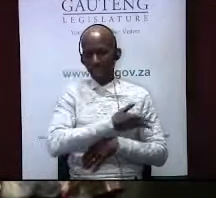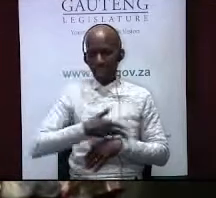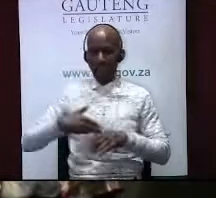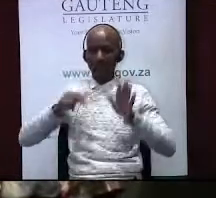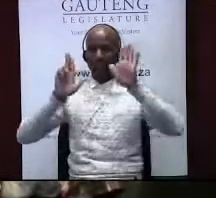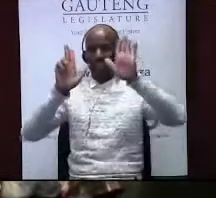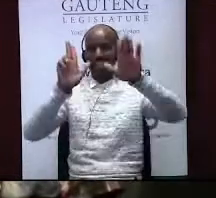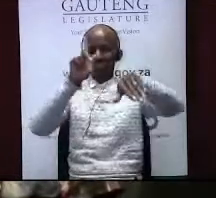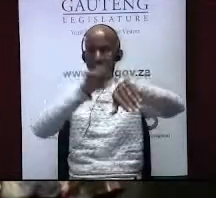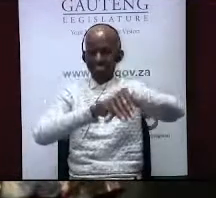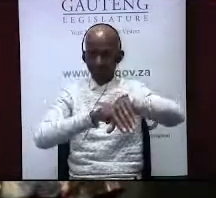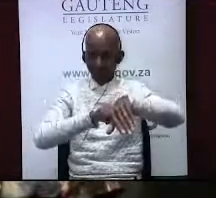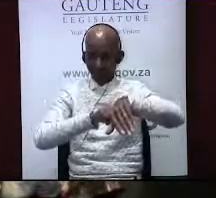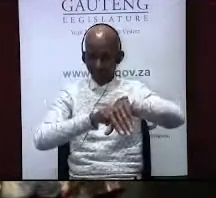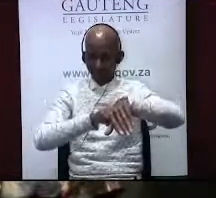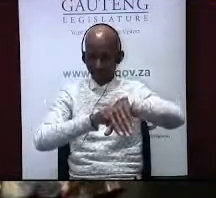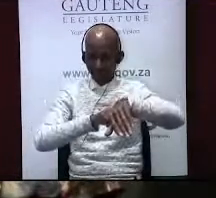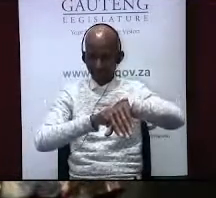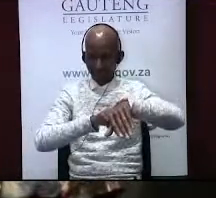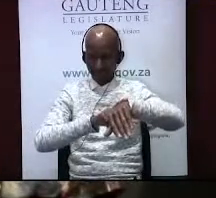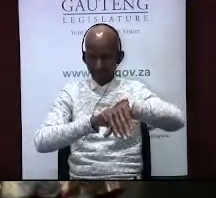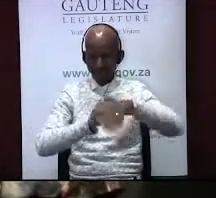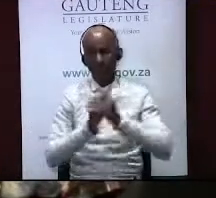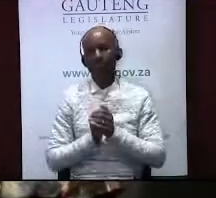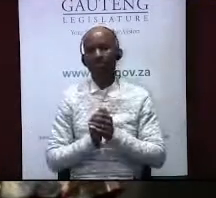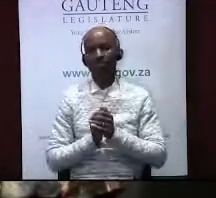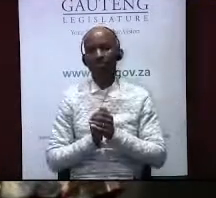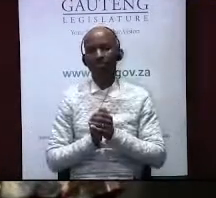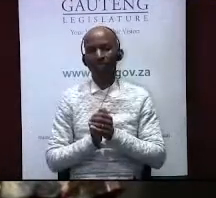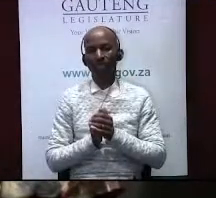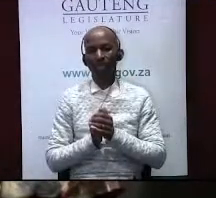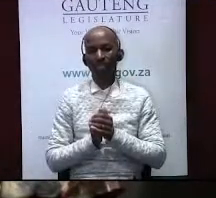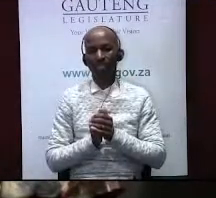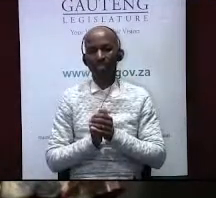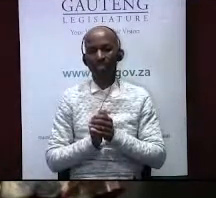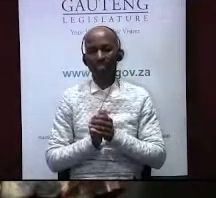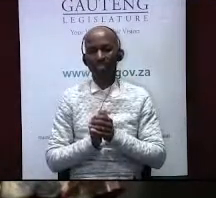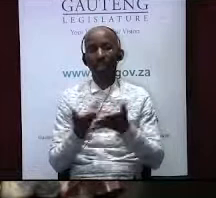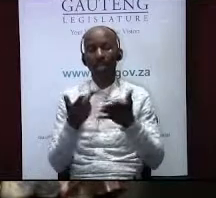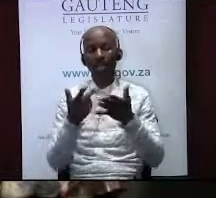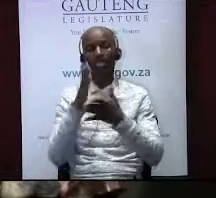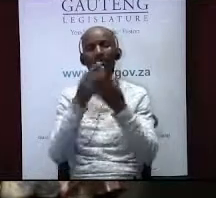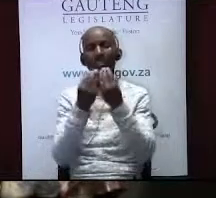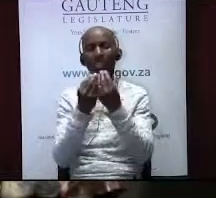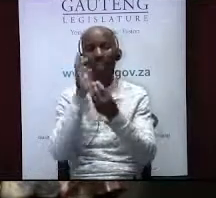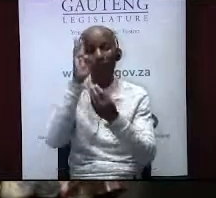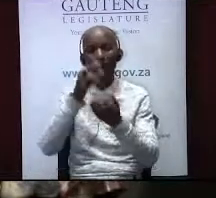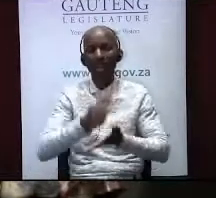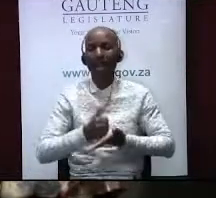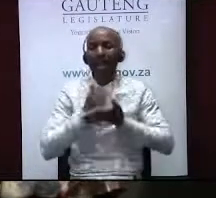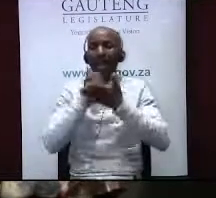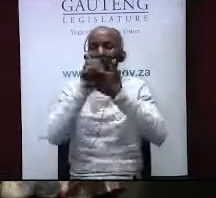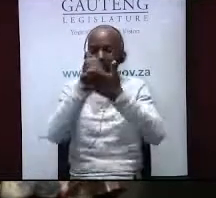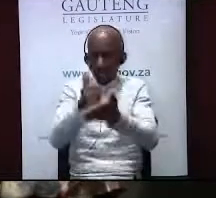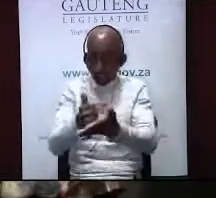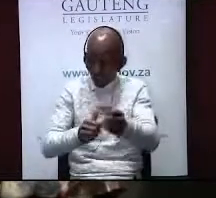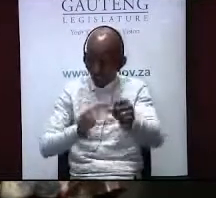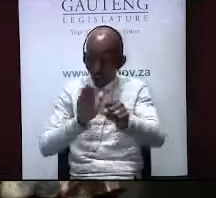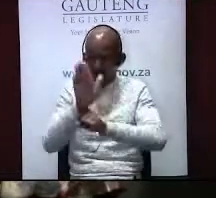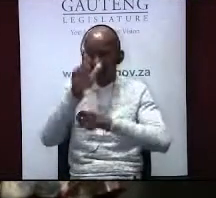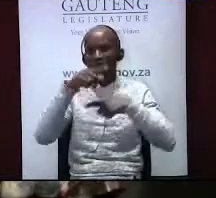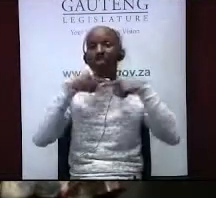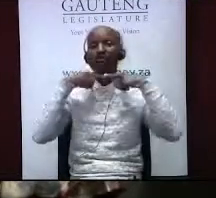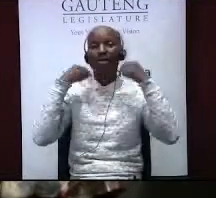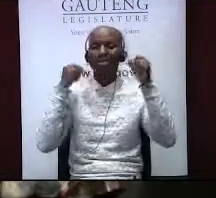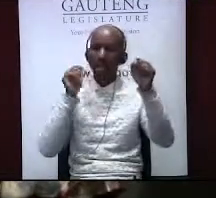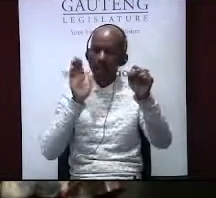8:30. It's part of a Heartlines that is going to help a lot of pastors and